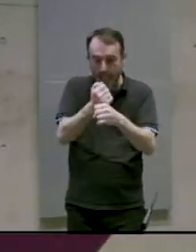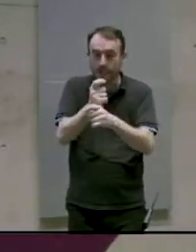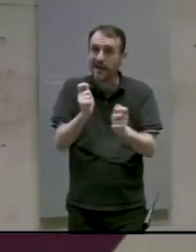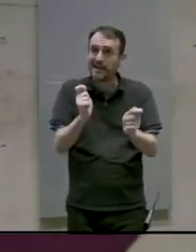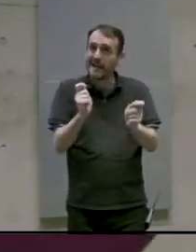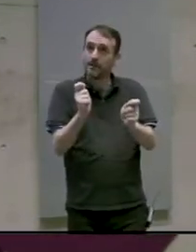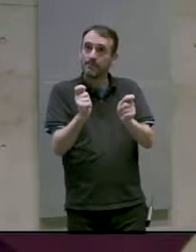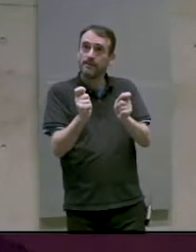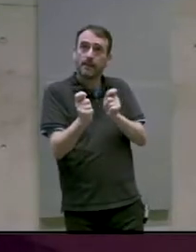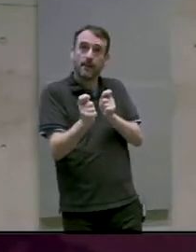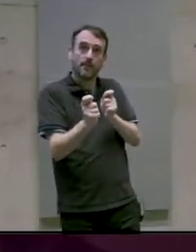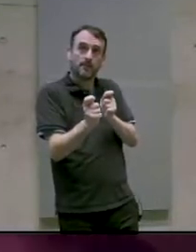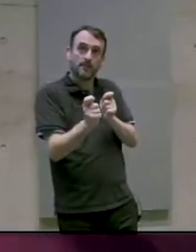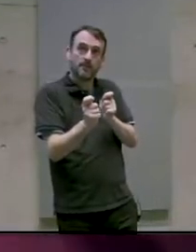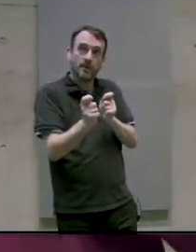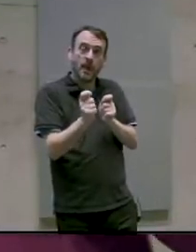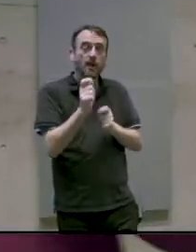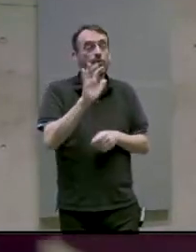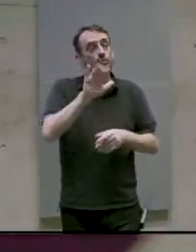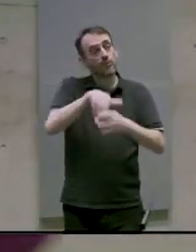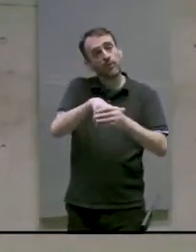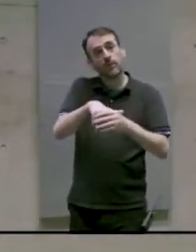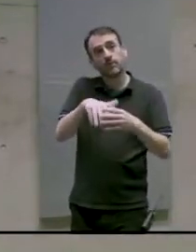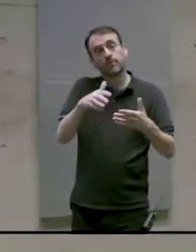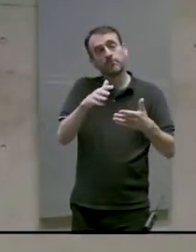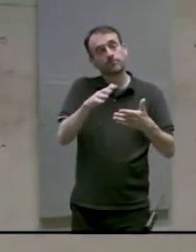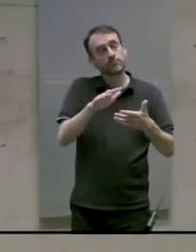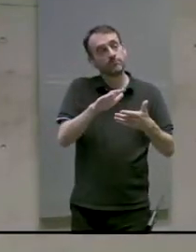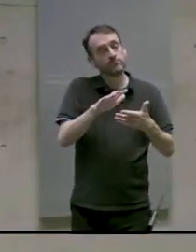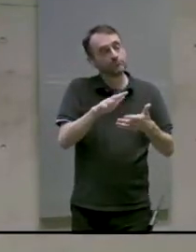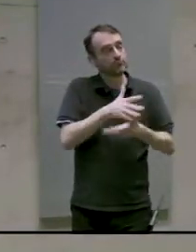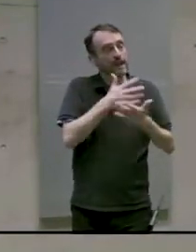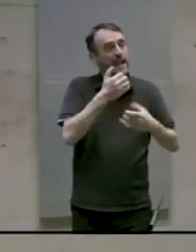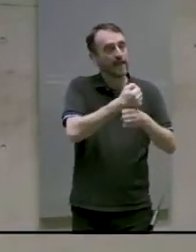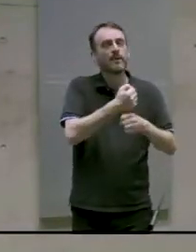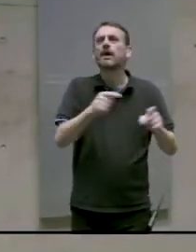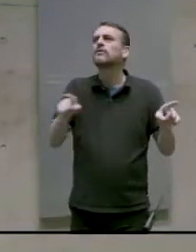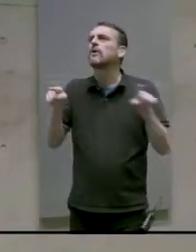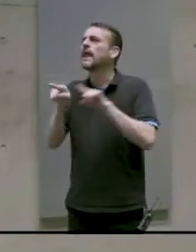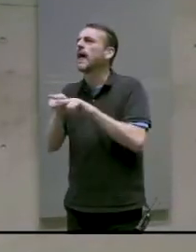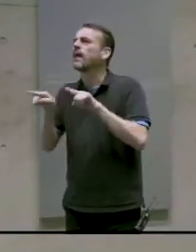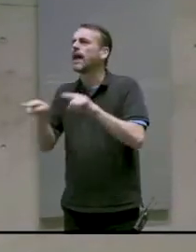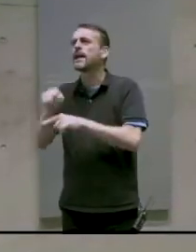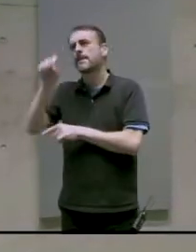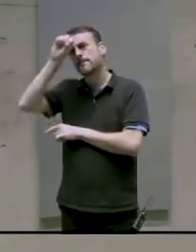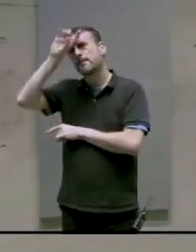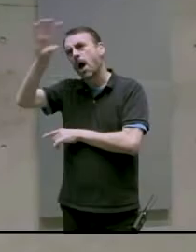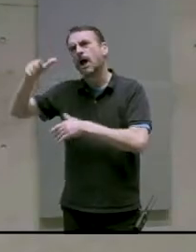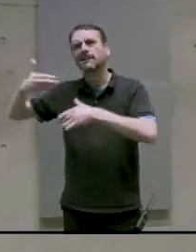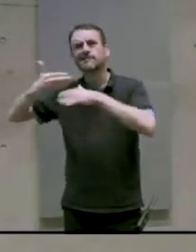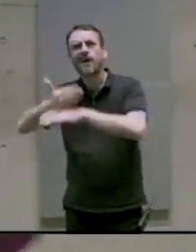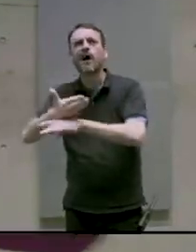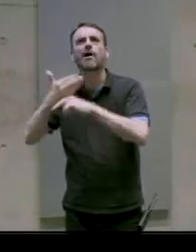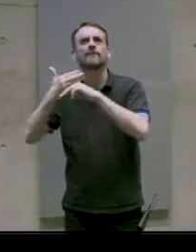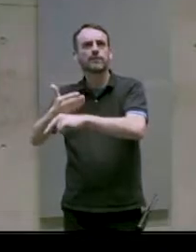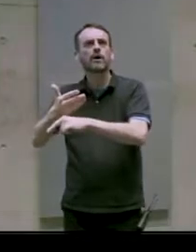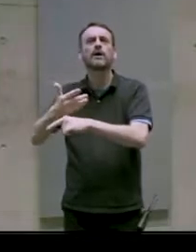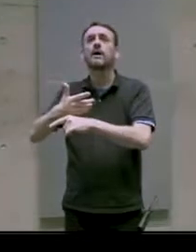felt like you were sort of playing the game, which is actually what Minecraft does nowadays, frankly. People are sort of playing the game while we're building the game, and that's part of the joy of